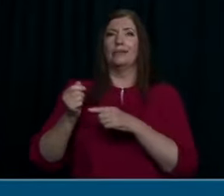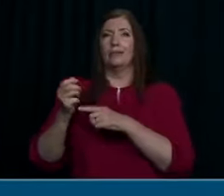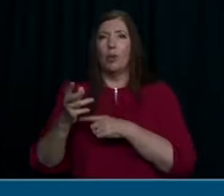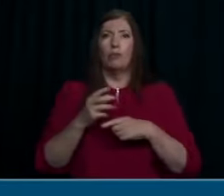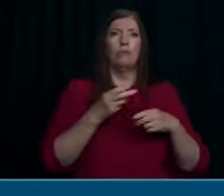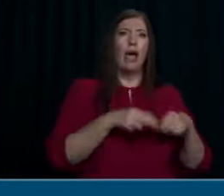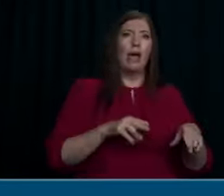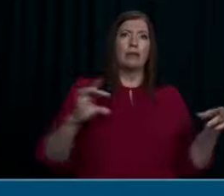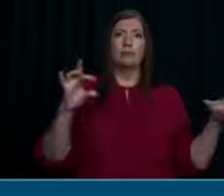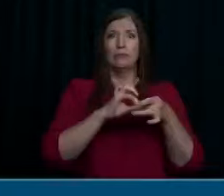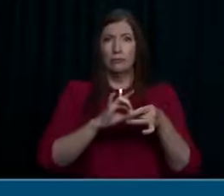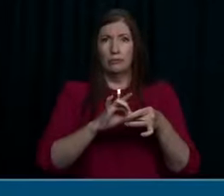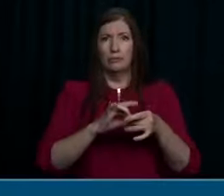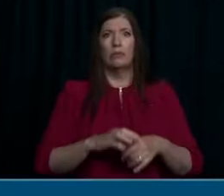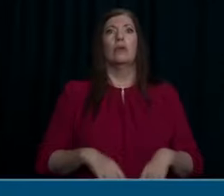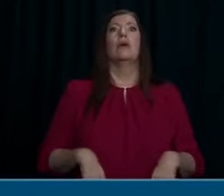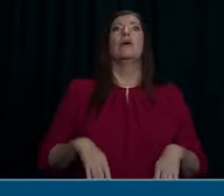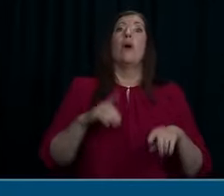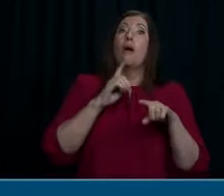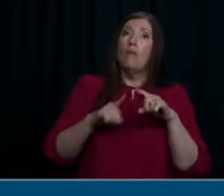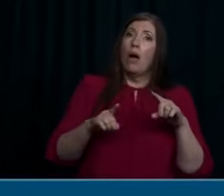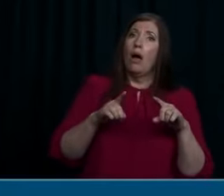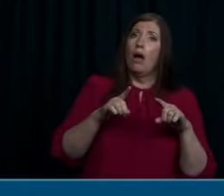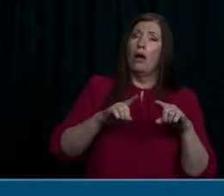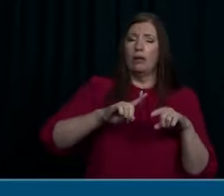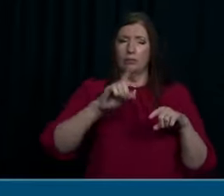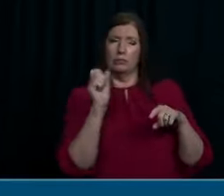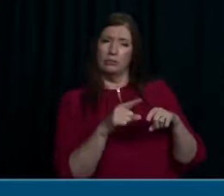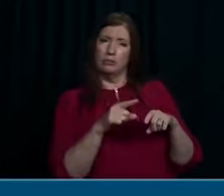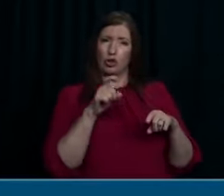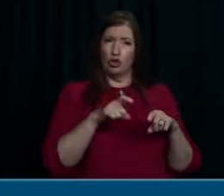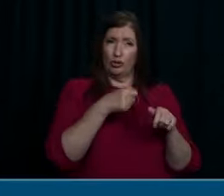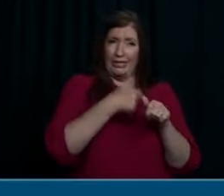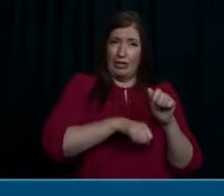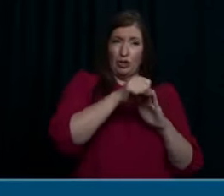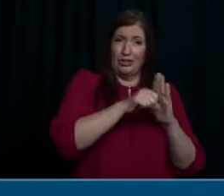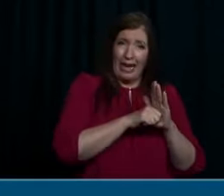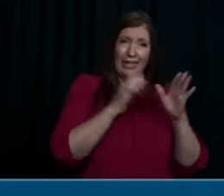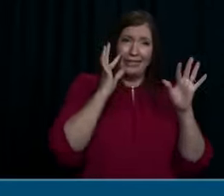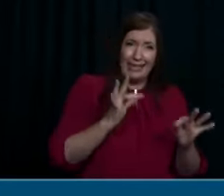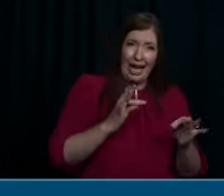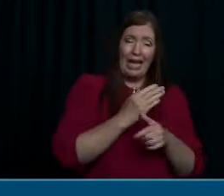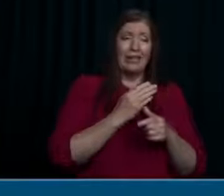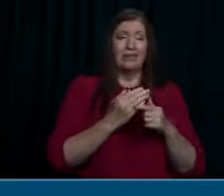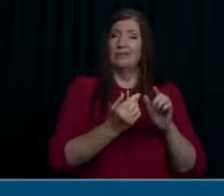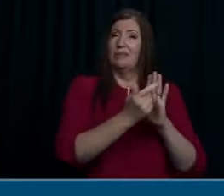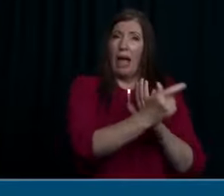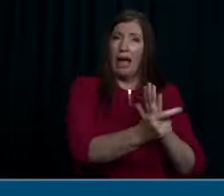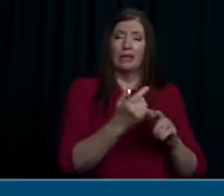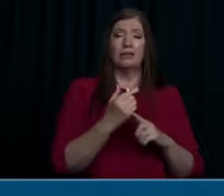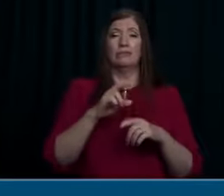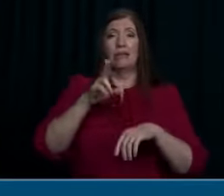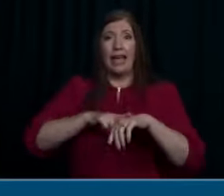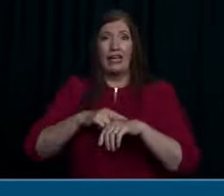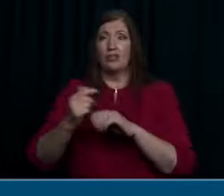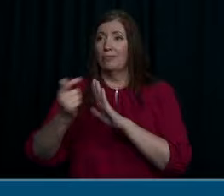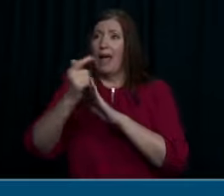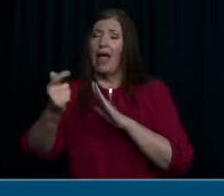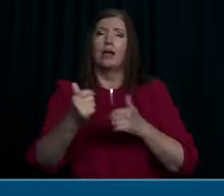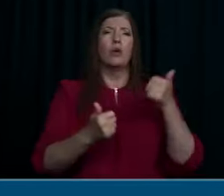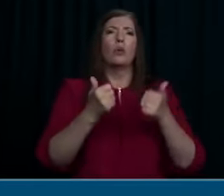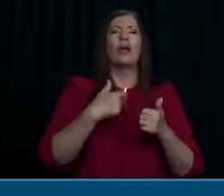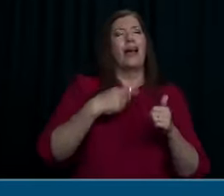And so but there is the question of, should it be a state-by-state ban? Should it be a national ban? Where would you land on I think that? this is